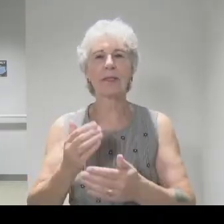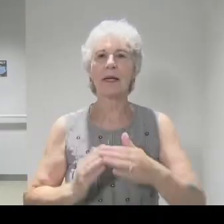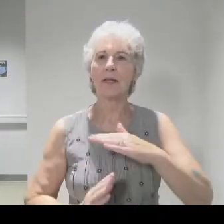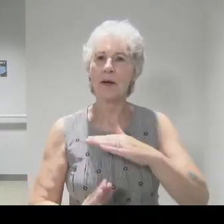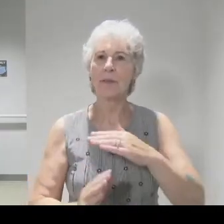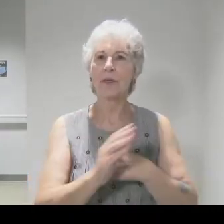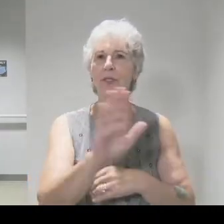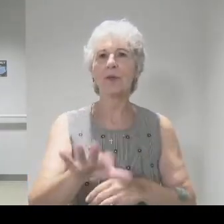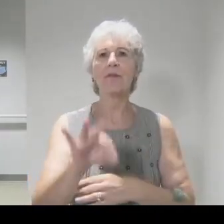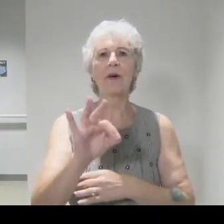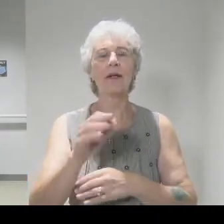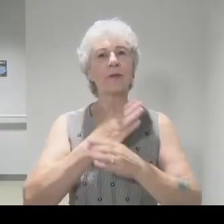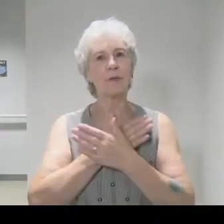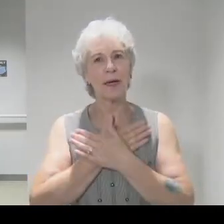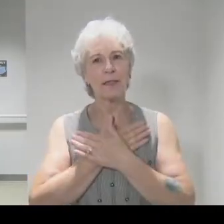souls.